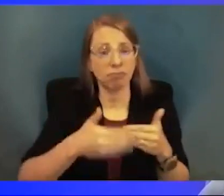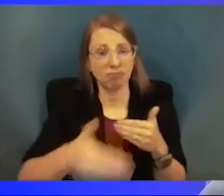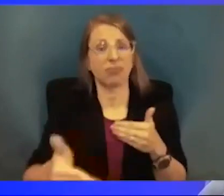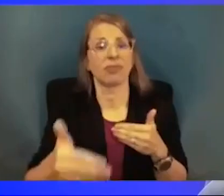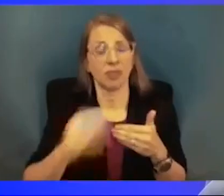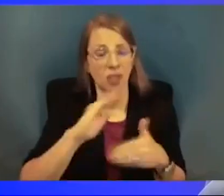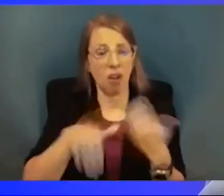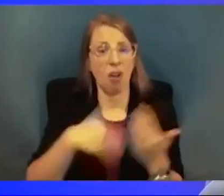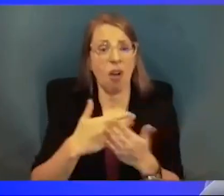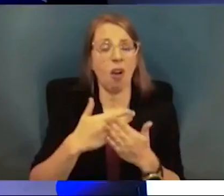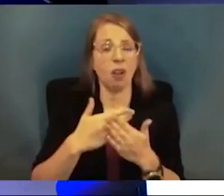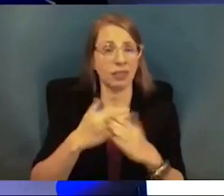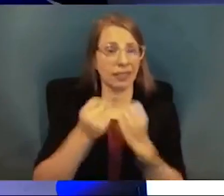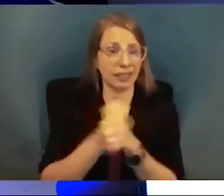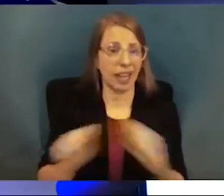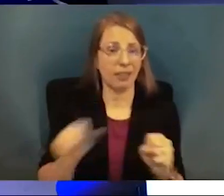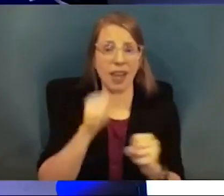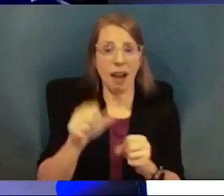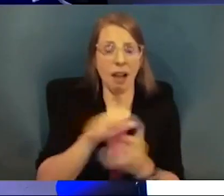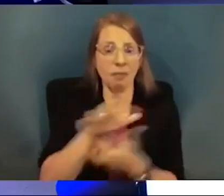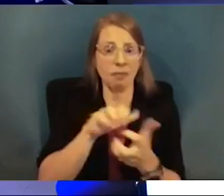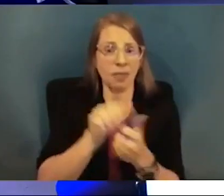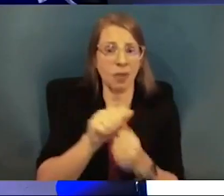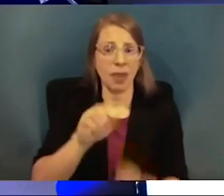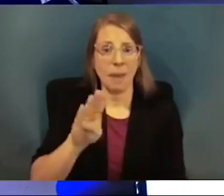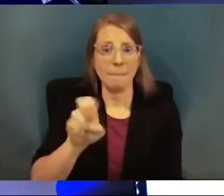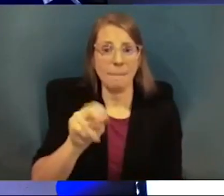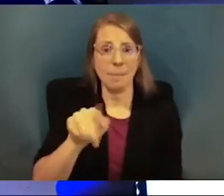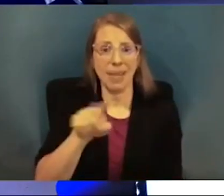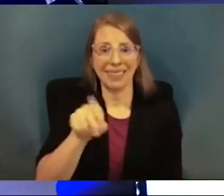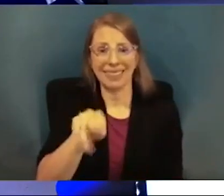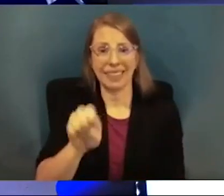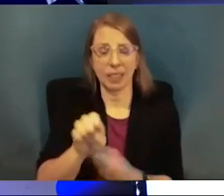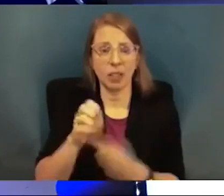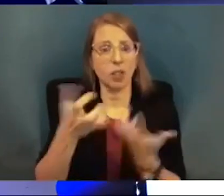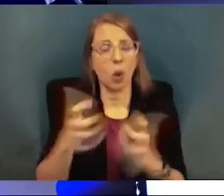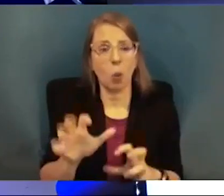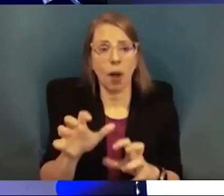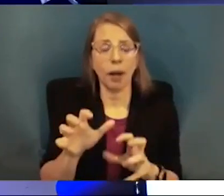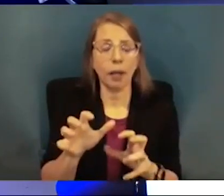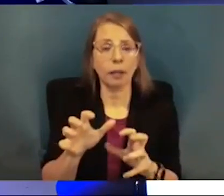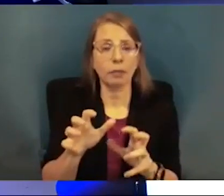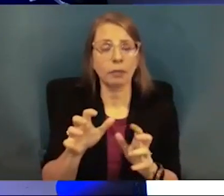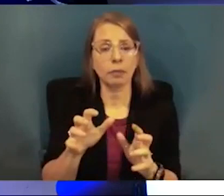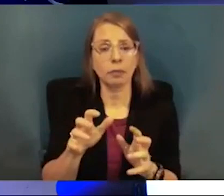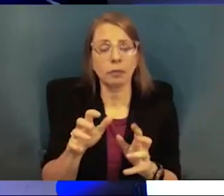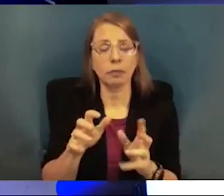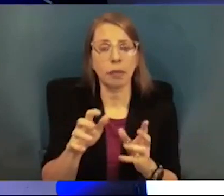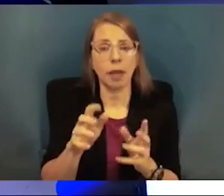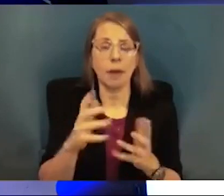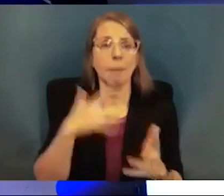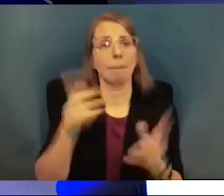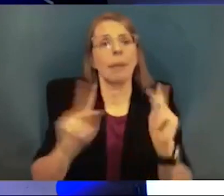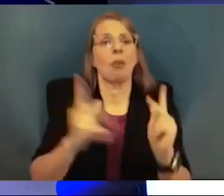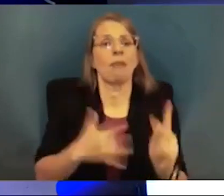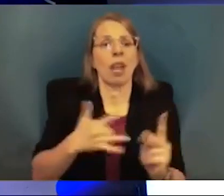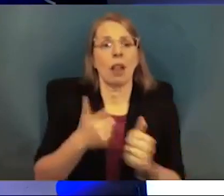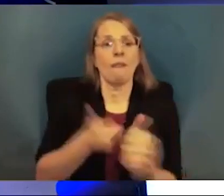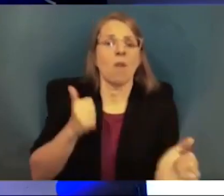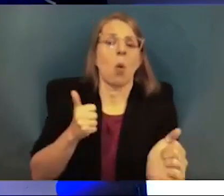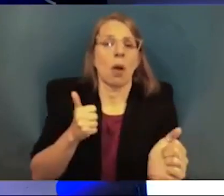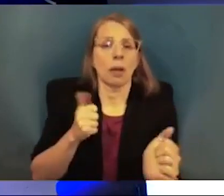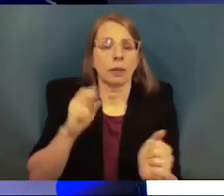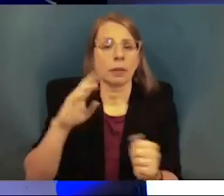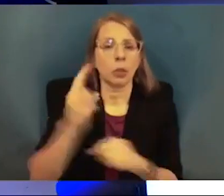not contain benzene. Because you don't want to discourage people from using a sunscreen ever. Correct. Yeah. You should always wear sunscreen. Absolutely. Okay, we're going to get to